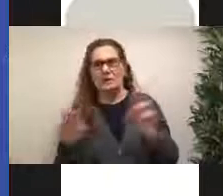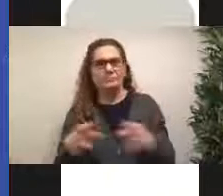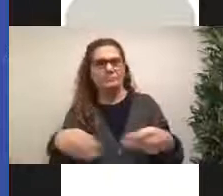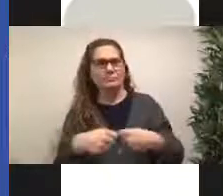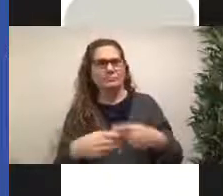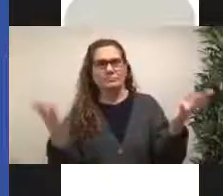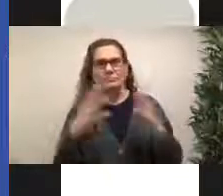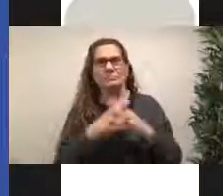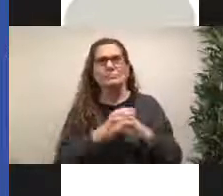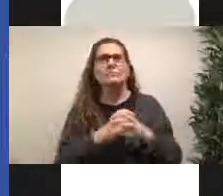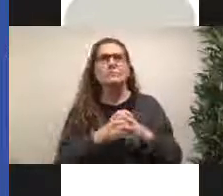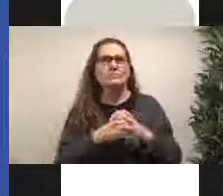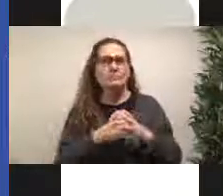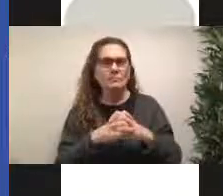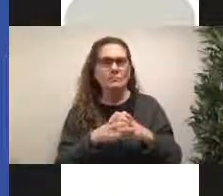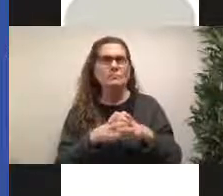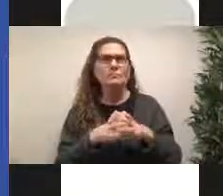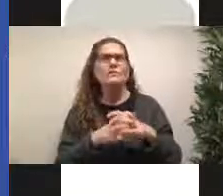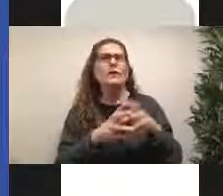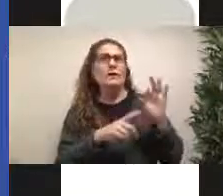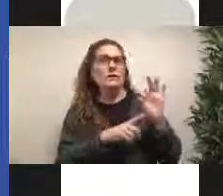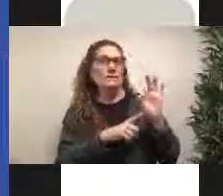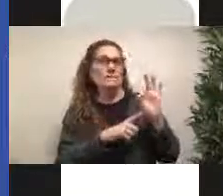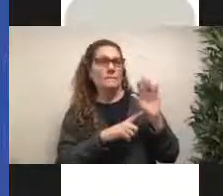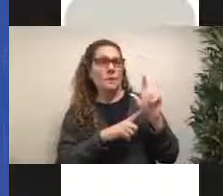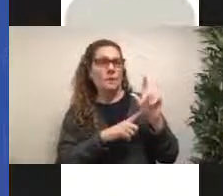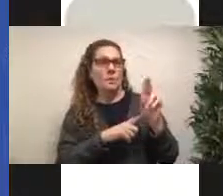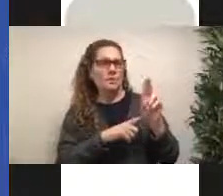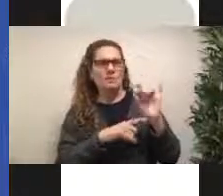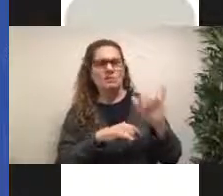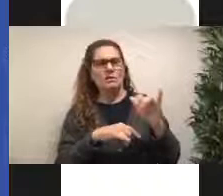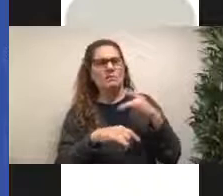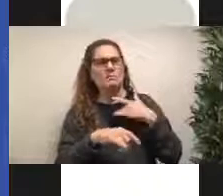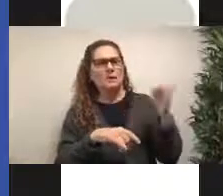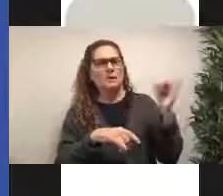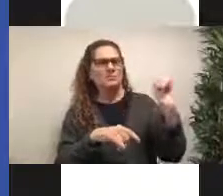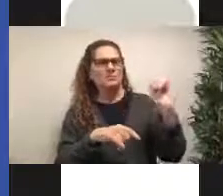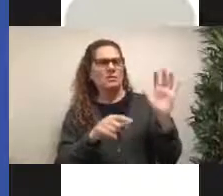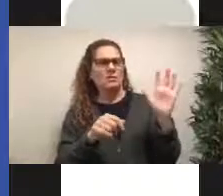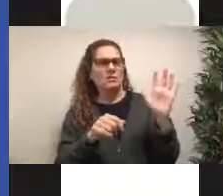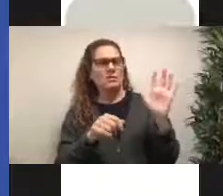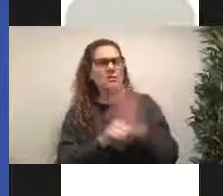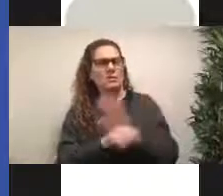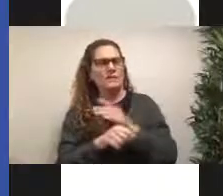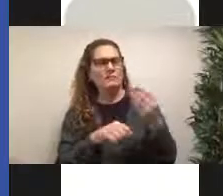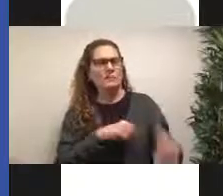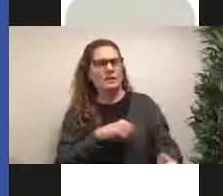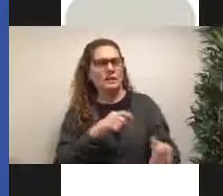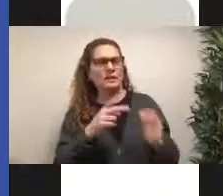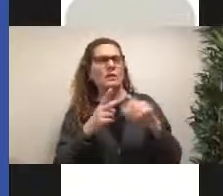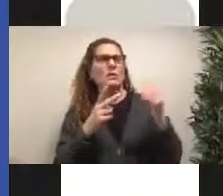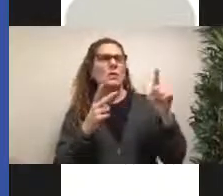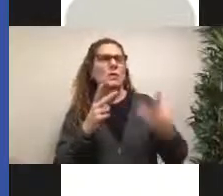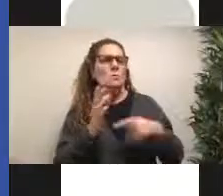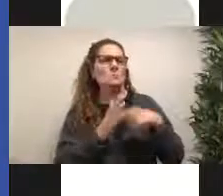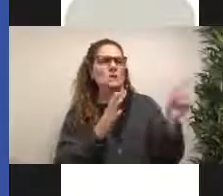low cost, or are free. You can also stop the spread of the flu the same way we stopped the COVID-19 spread, by practicing good hygiene